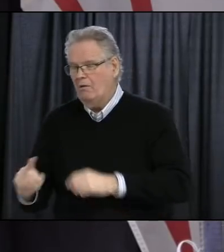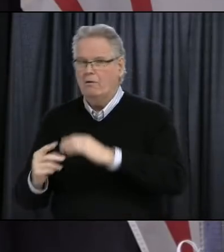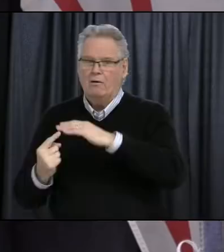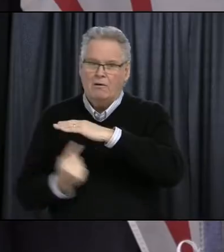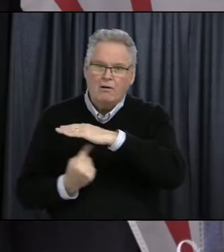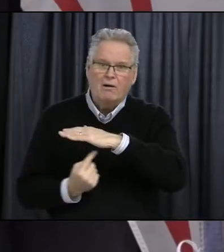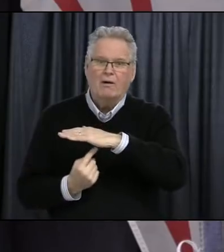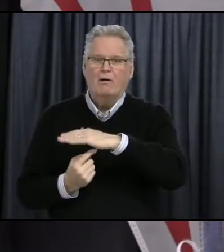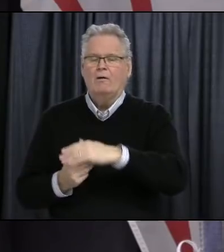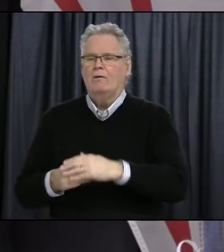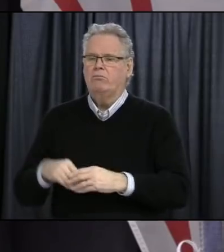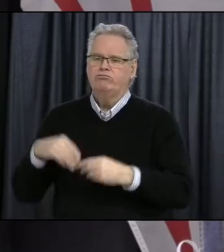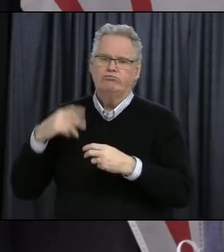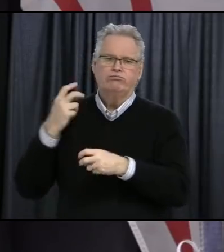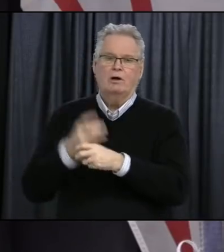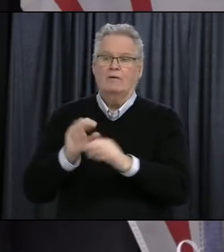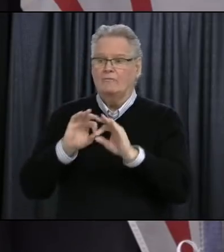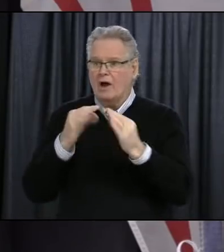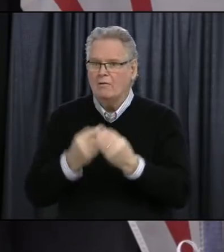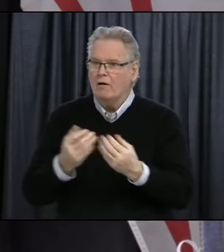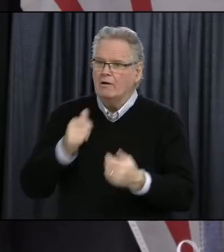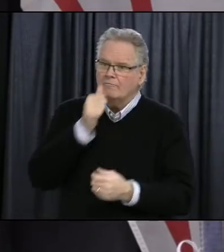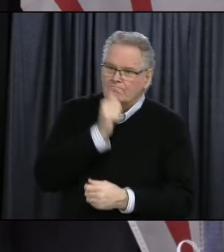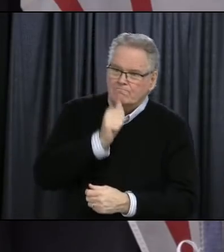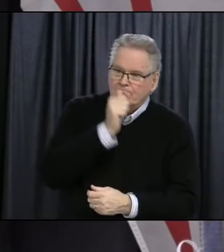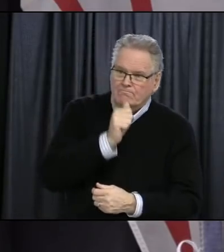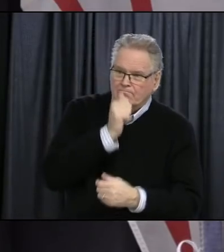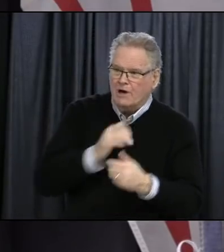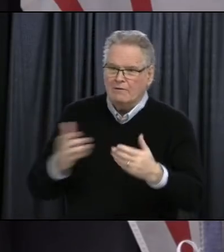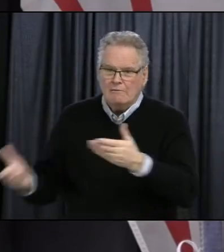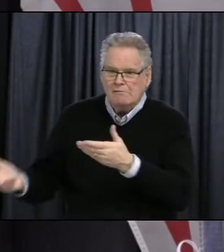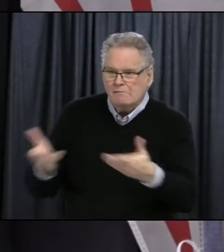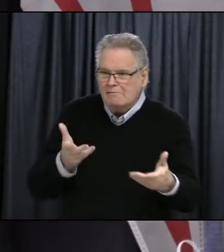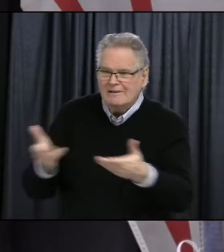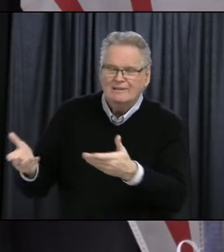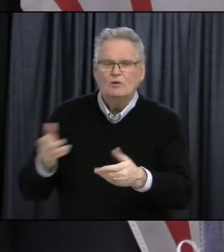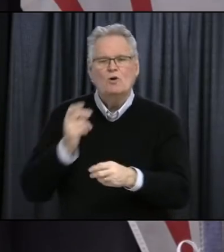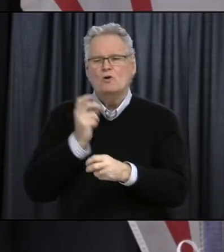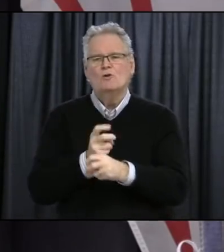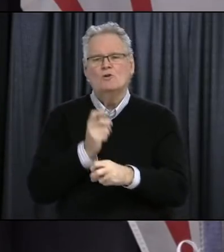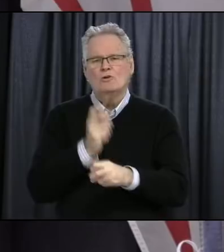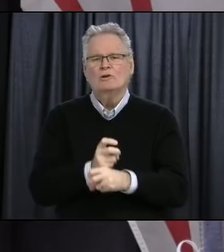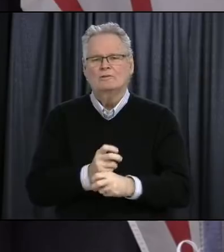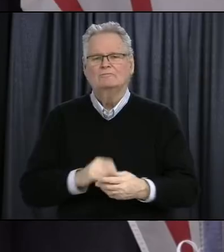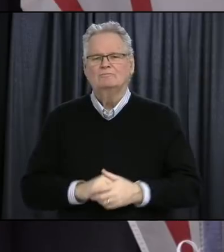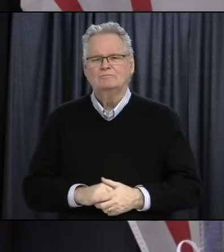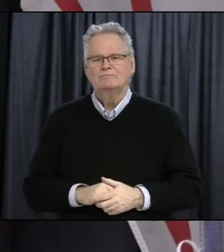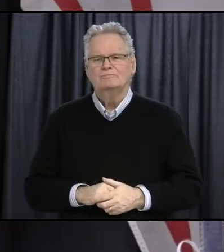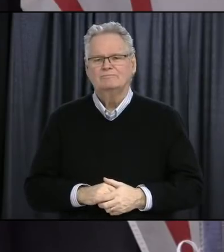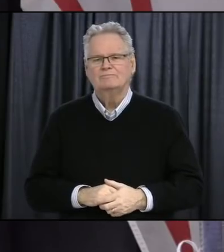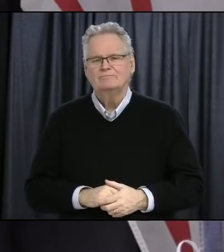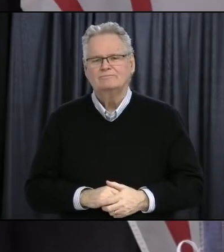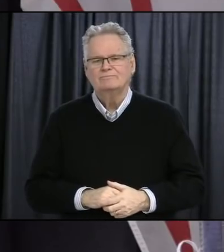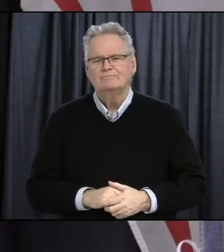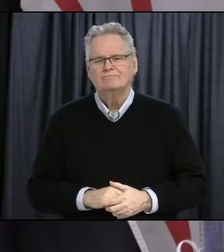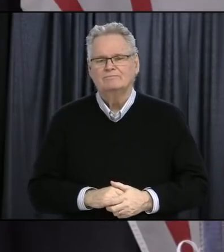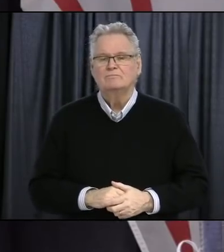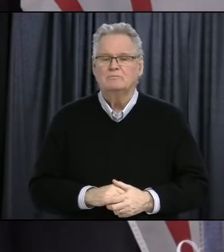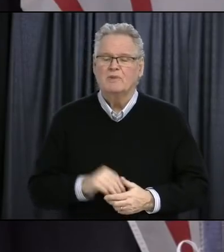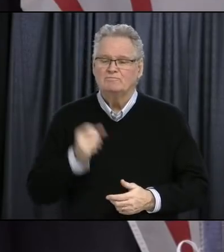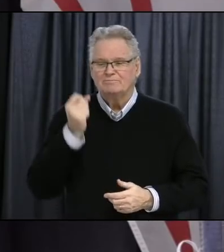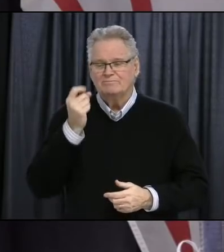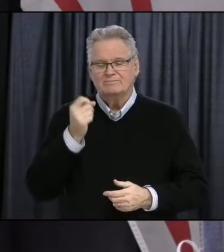situation for them and their families, and I can appreciate that, but we hope that they still continue to call Newfoundland and Labrador